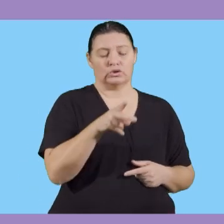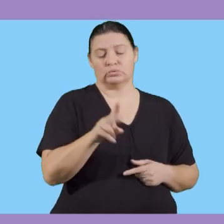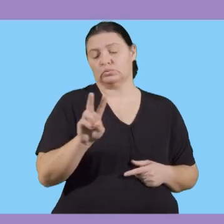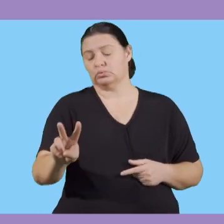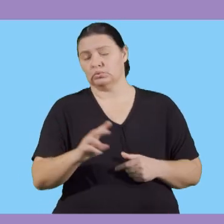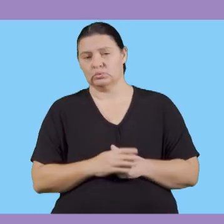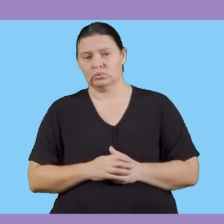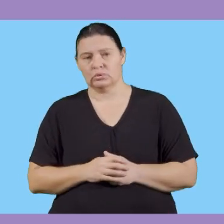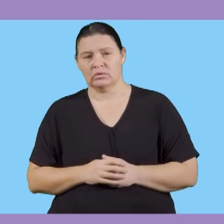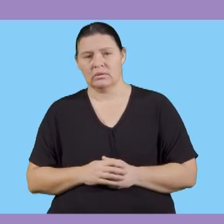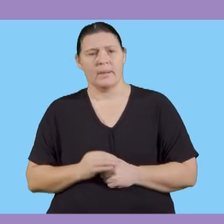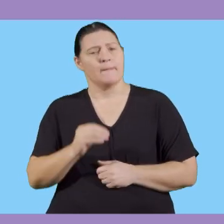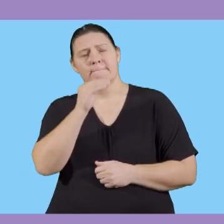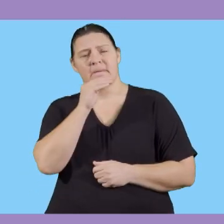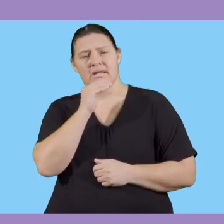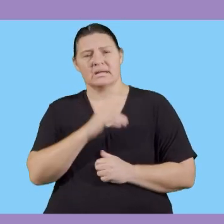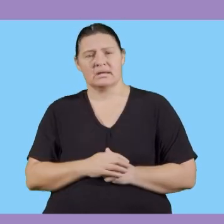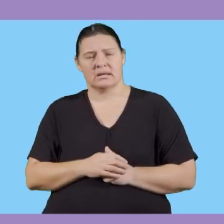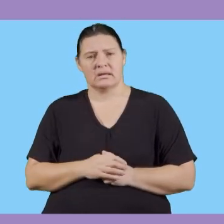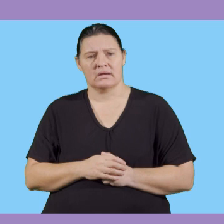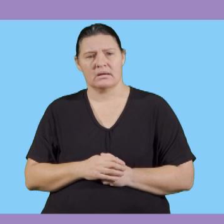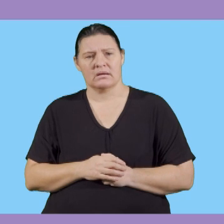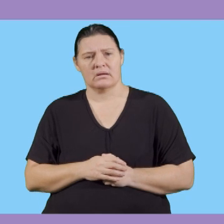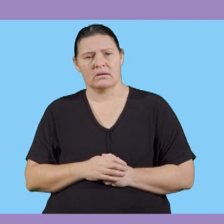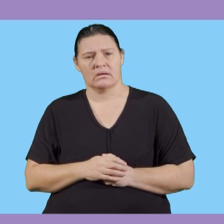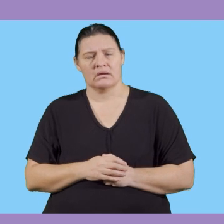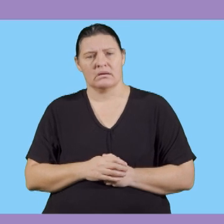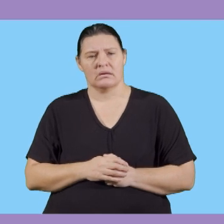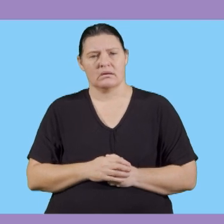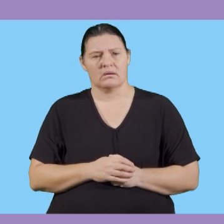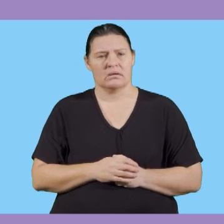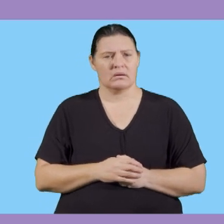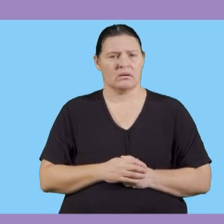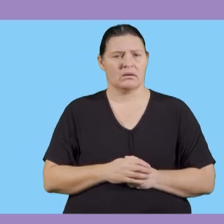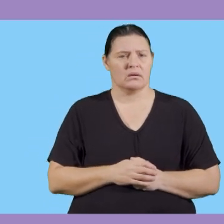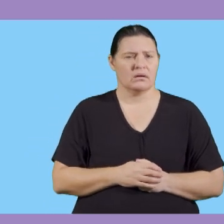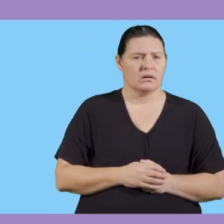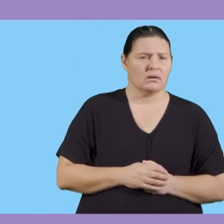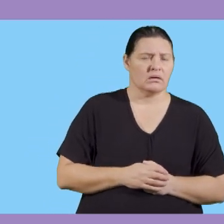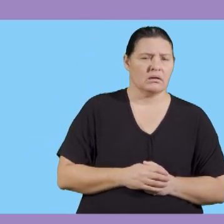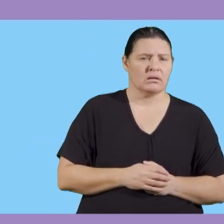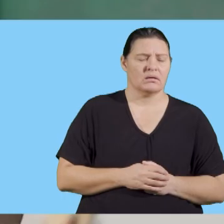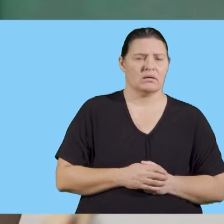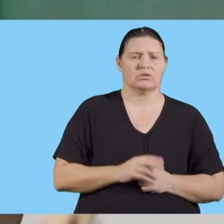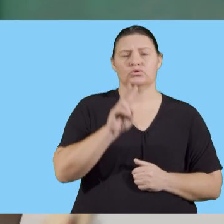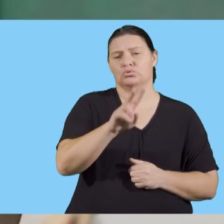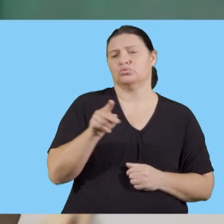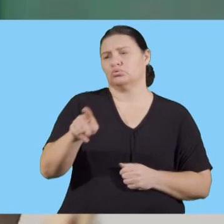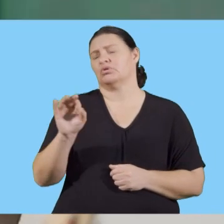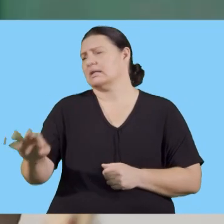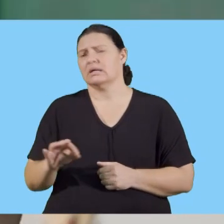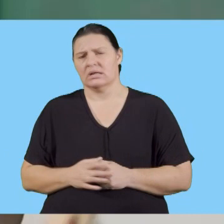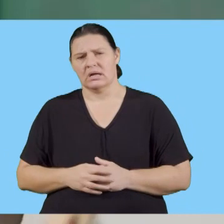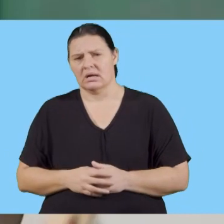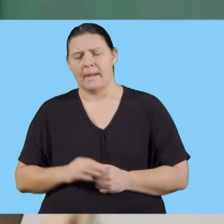1:2, that does not mean that it is 2:3. When I am moving within the rates,